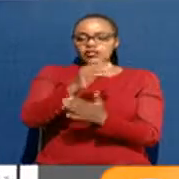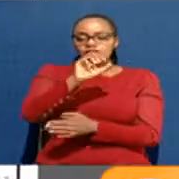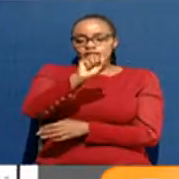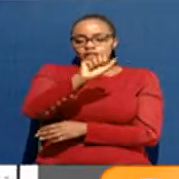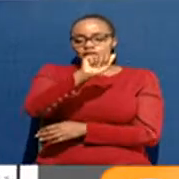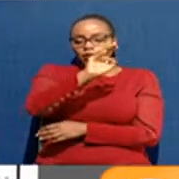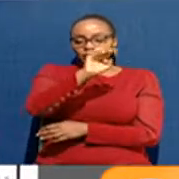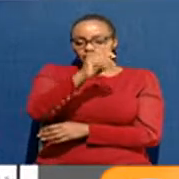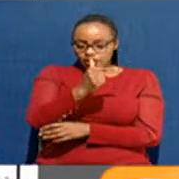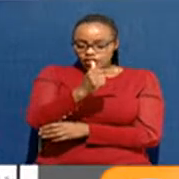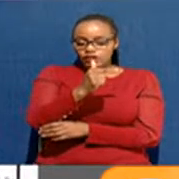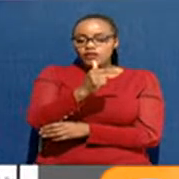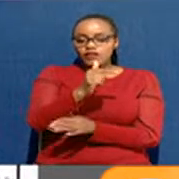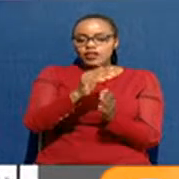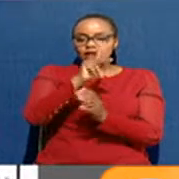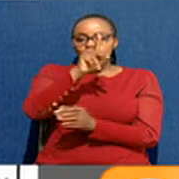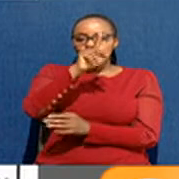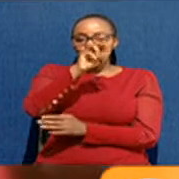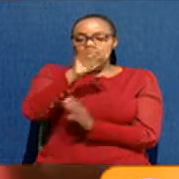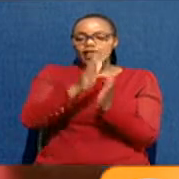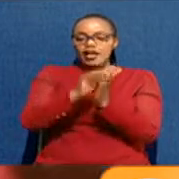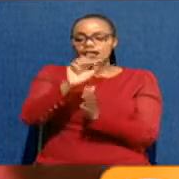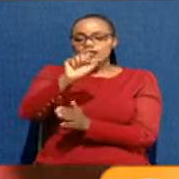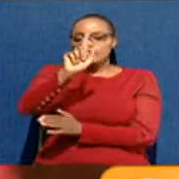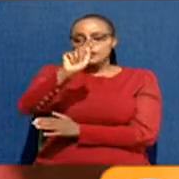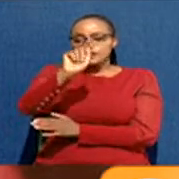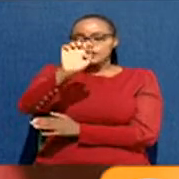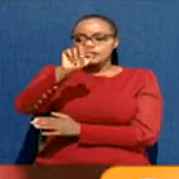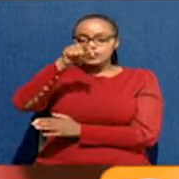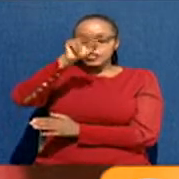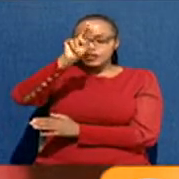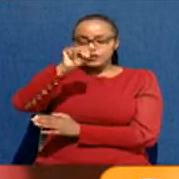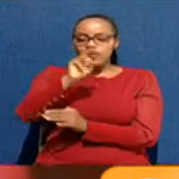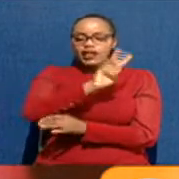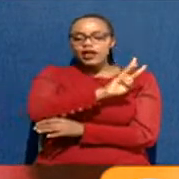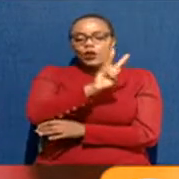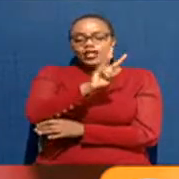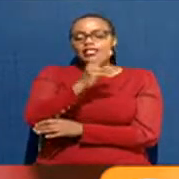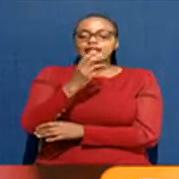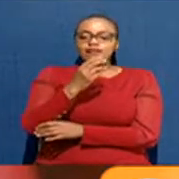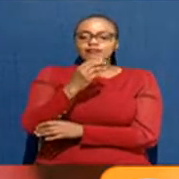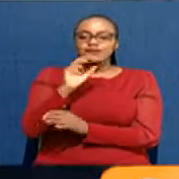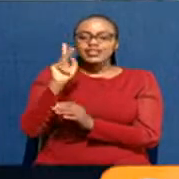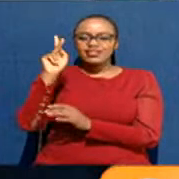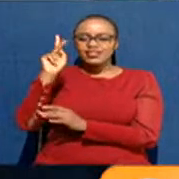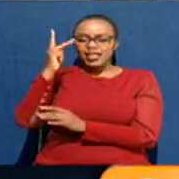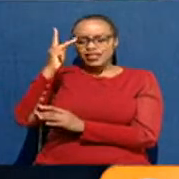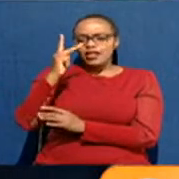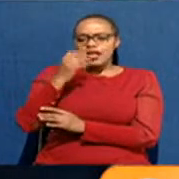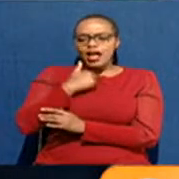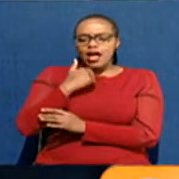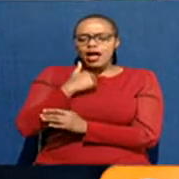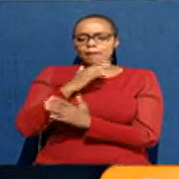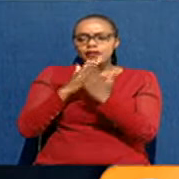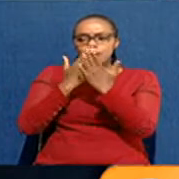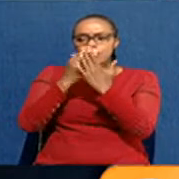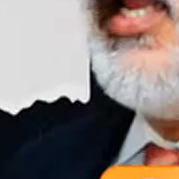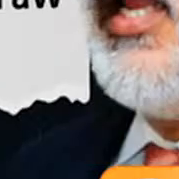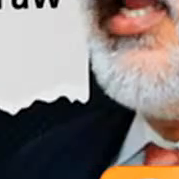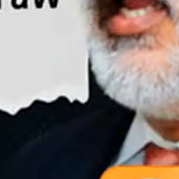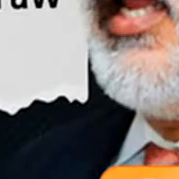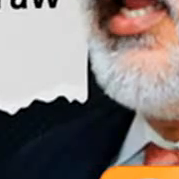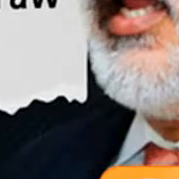Rai, Rakesh Kumar and Stephen Kihumba, and where West Kenya has been named as a respondent. Rai, through his lawyer